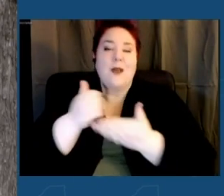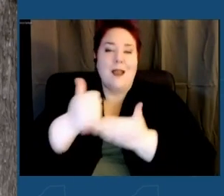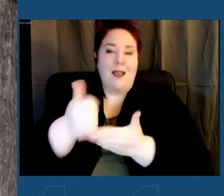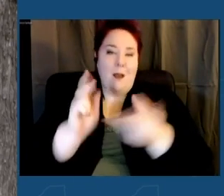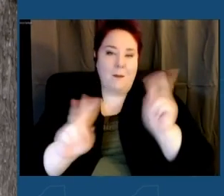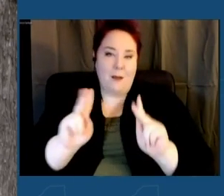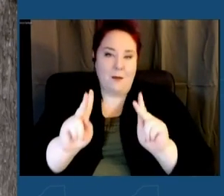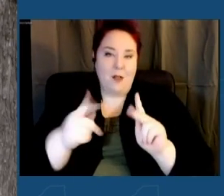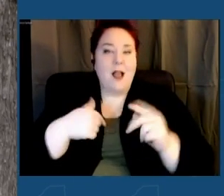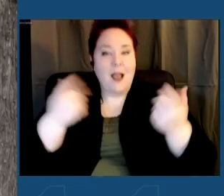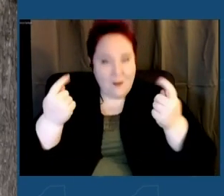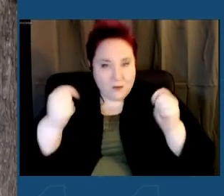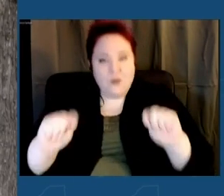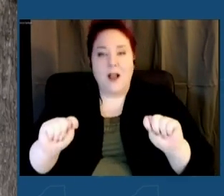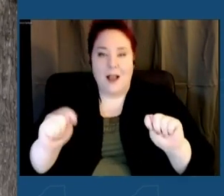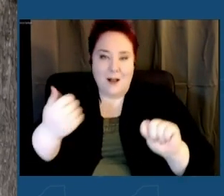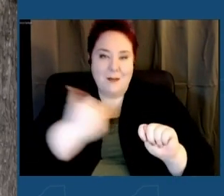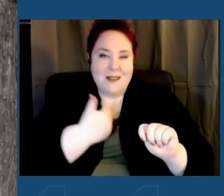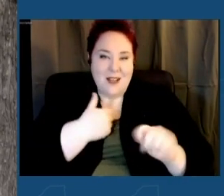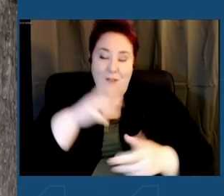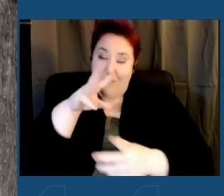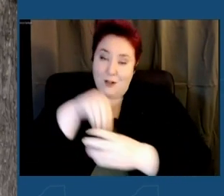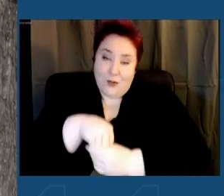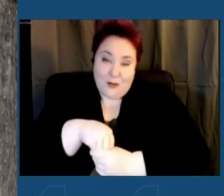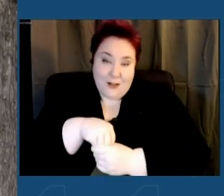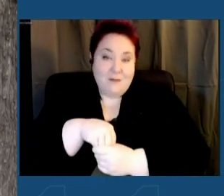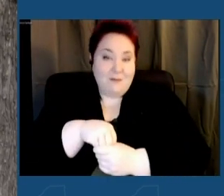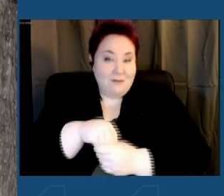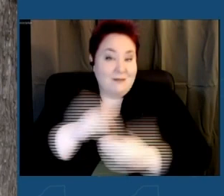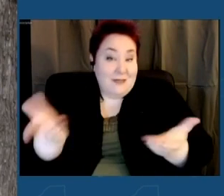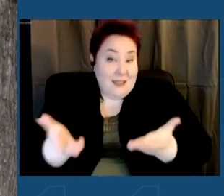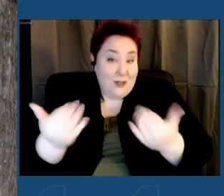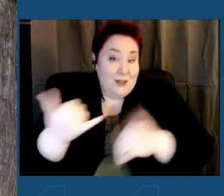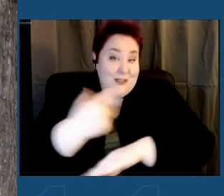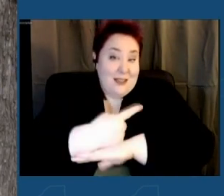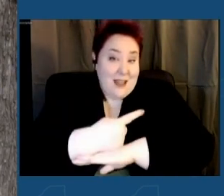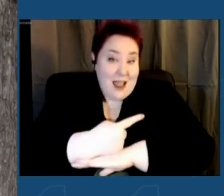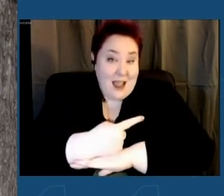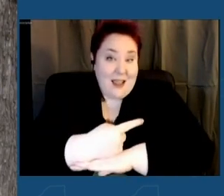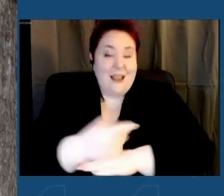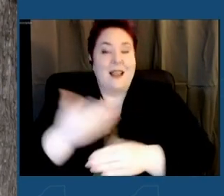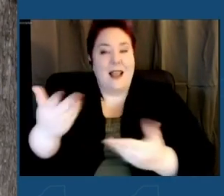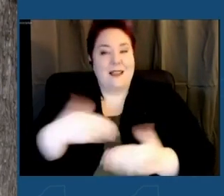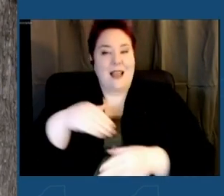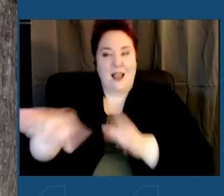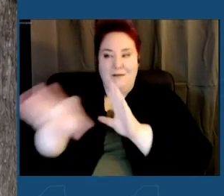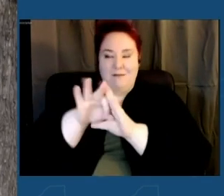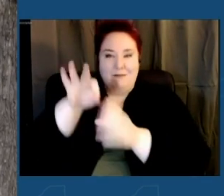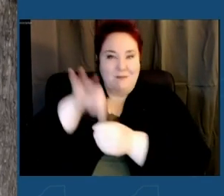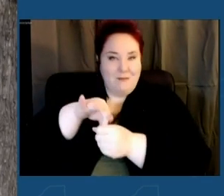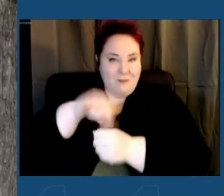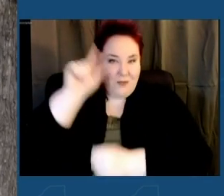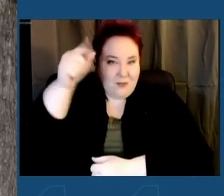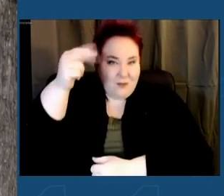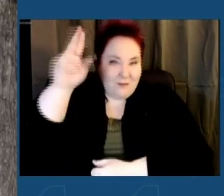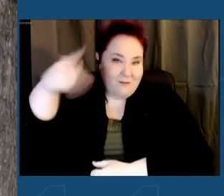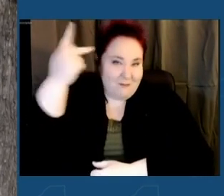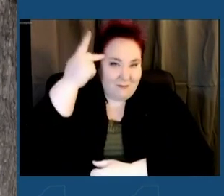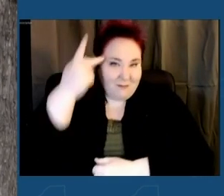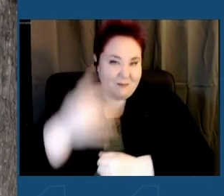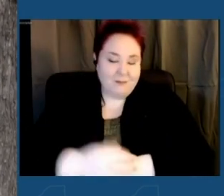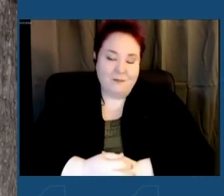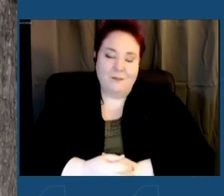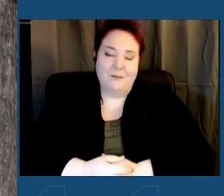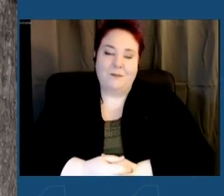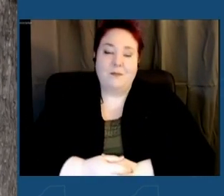that, including here today in public office. But the second thing my dad taught me is to never